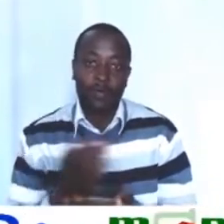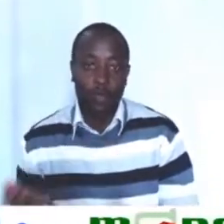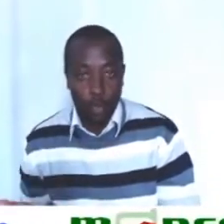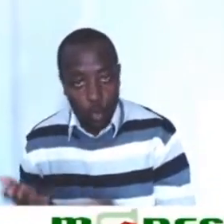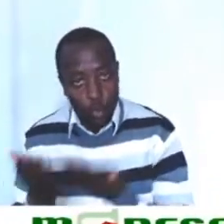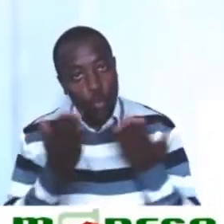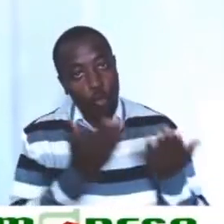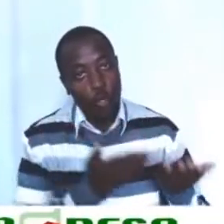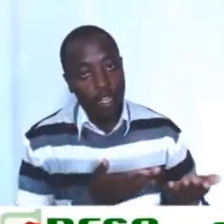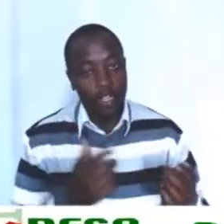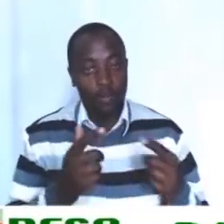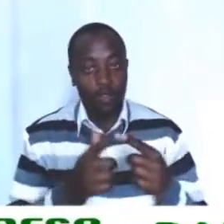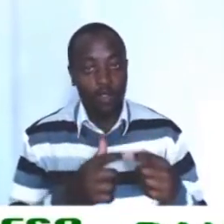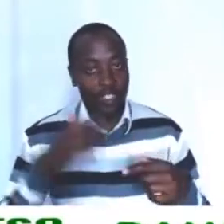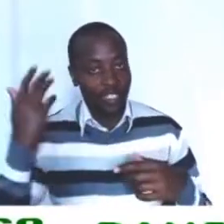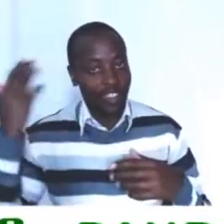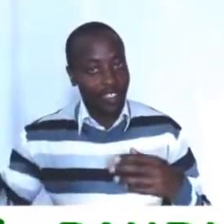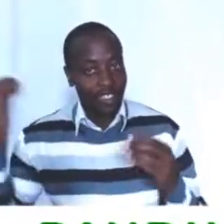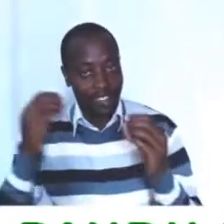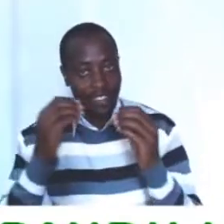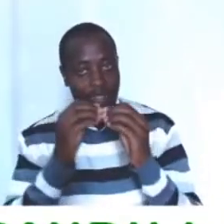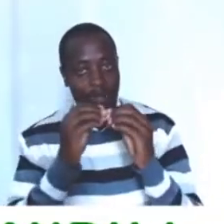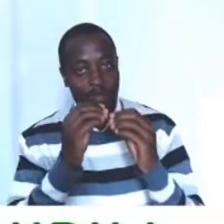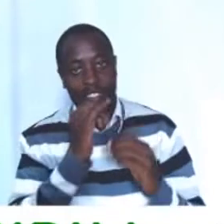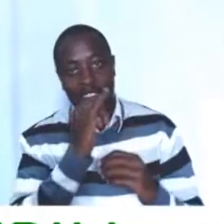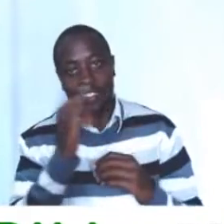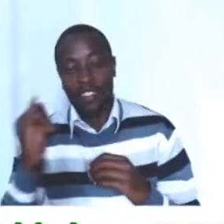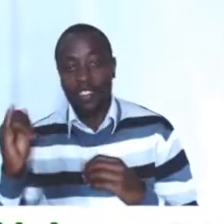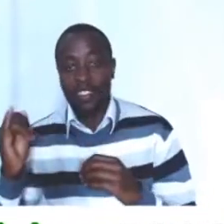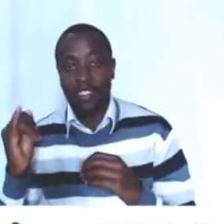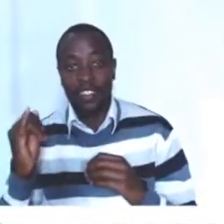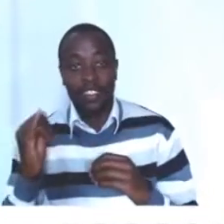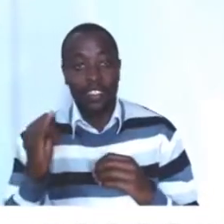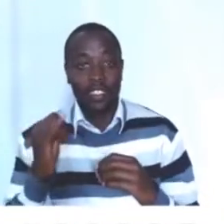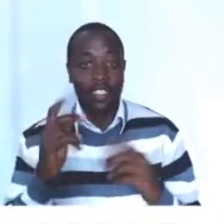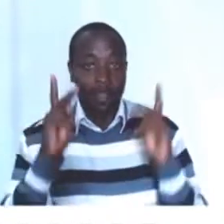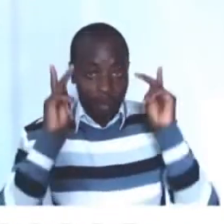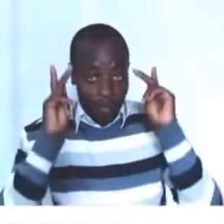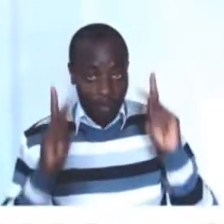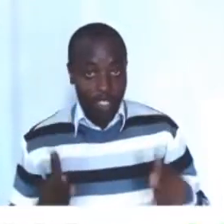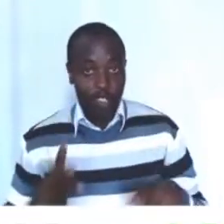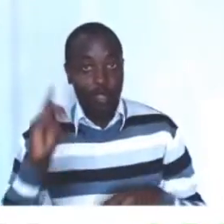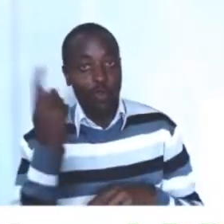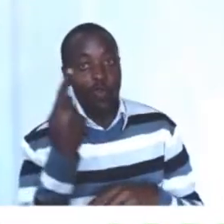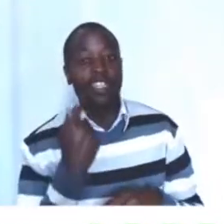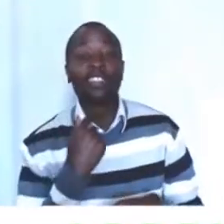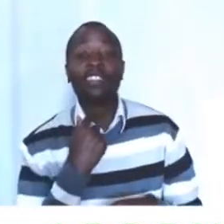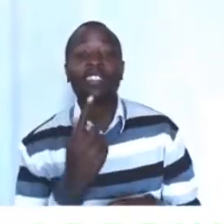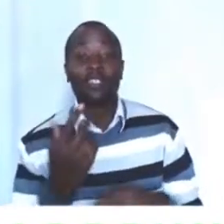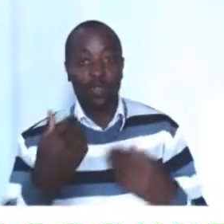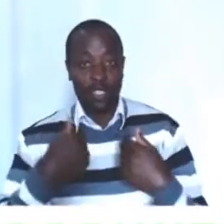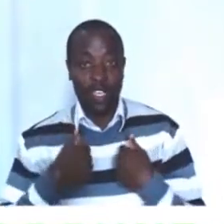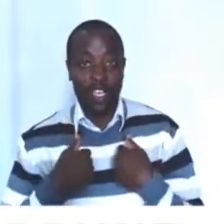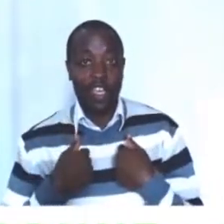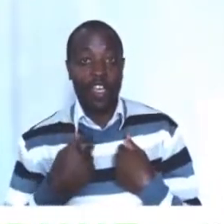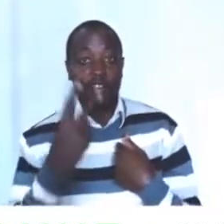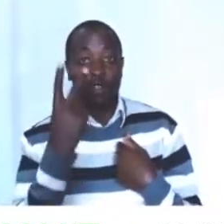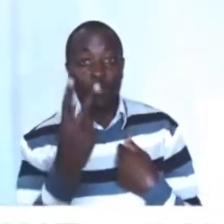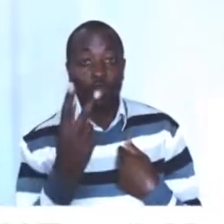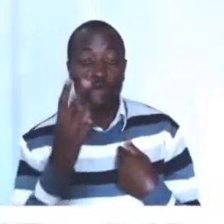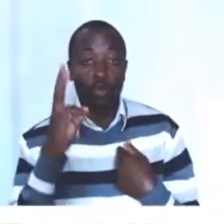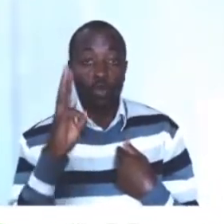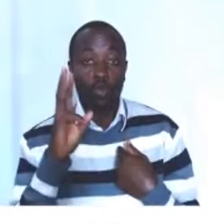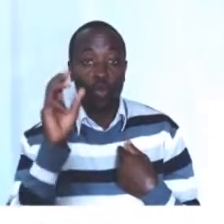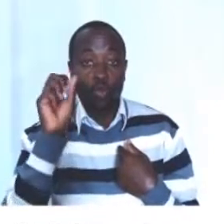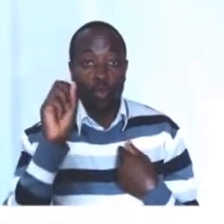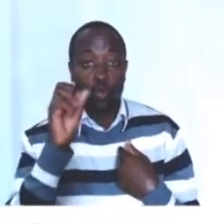Welcome to your daily encounter. Someone once said that there are two wolves that are